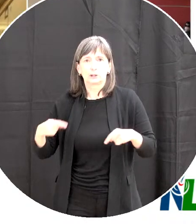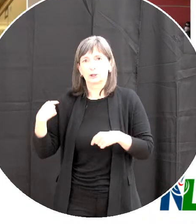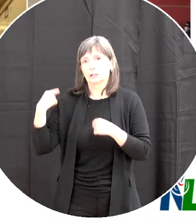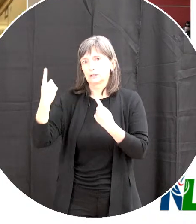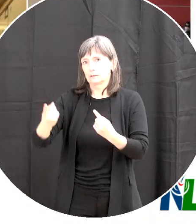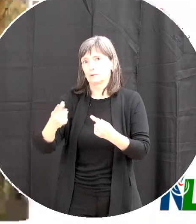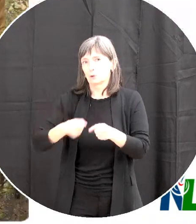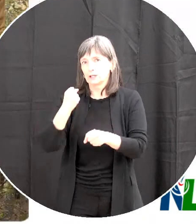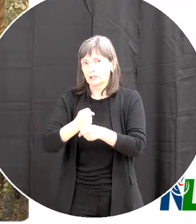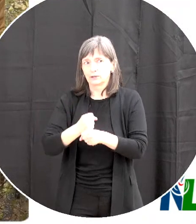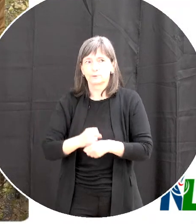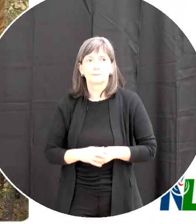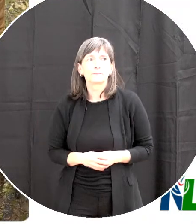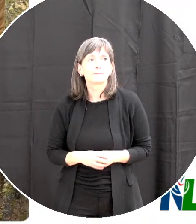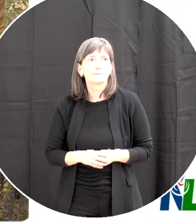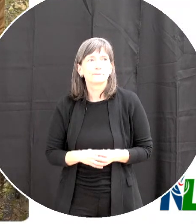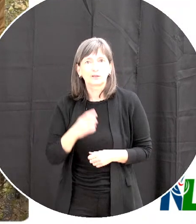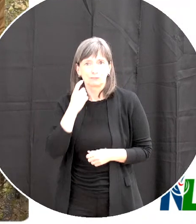last number of months.